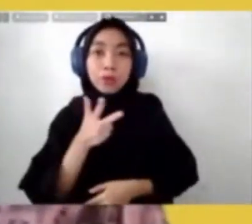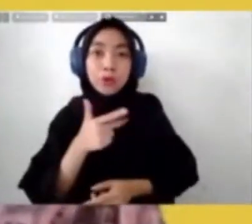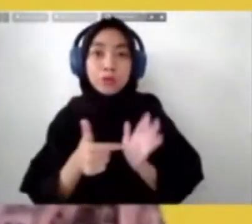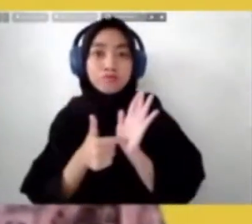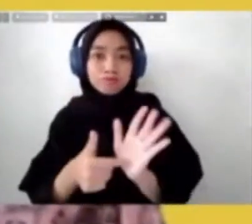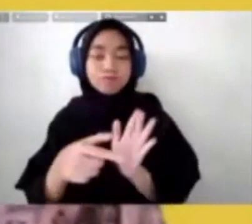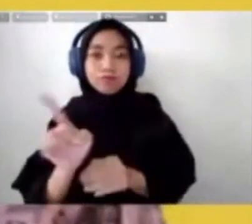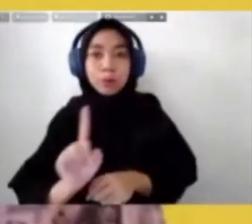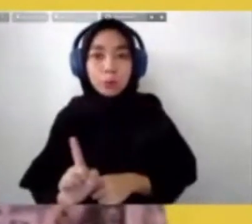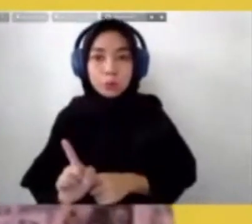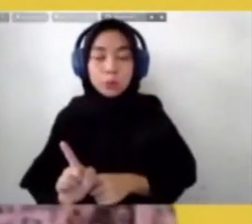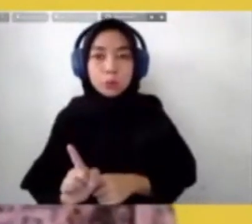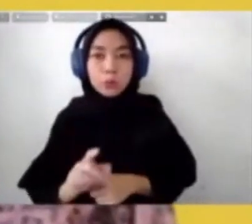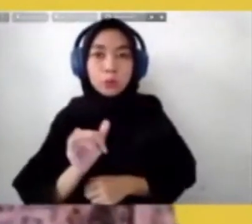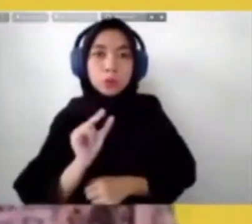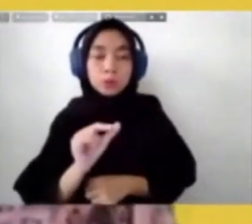icon arcade